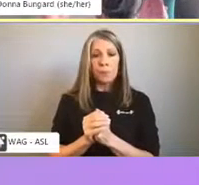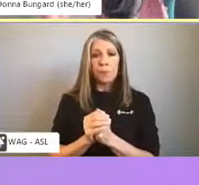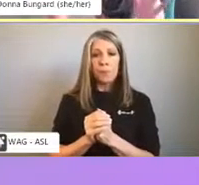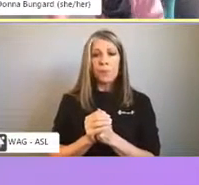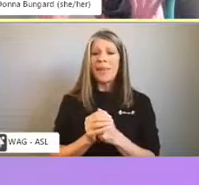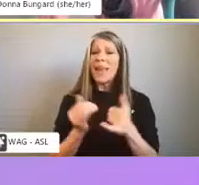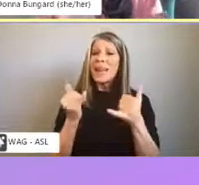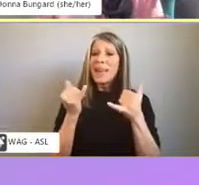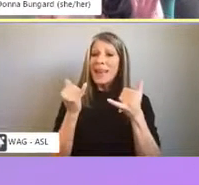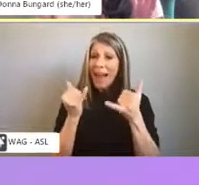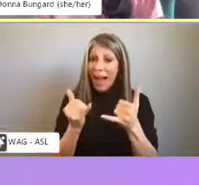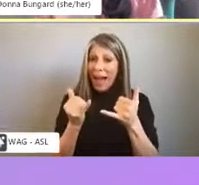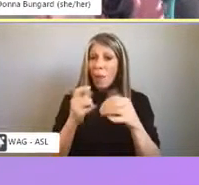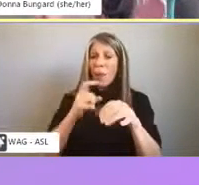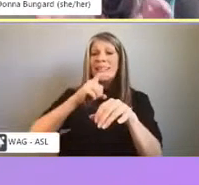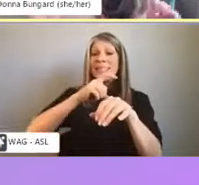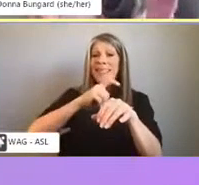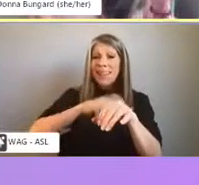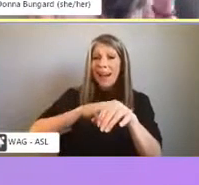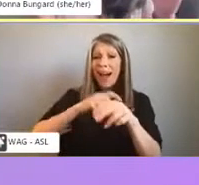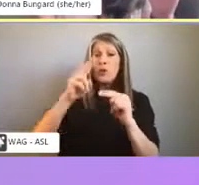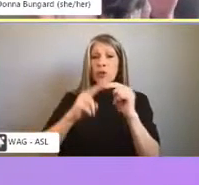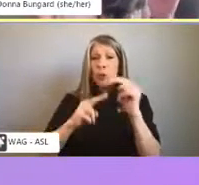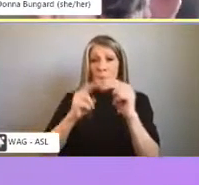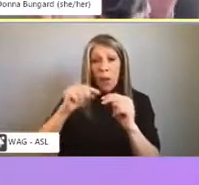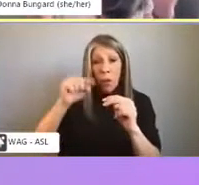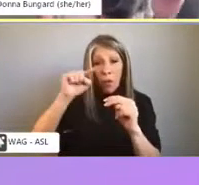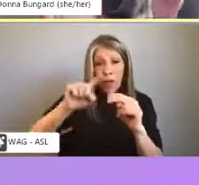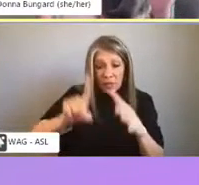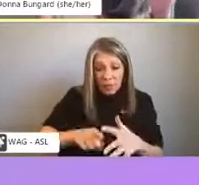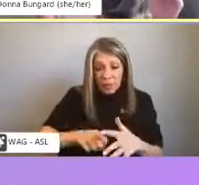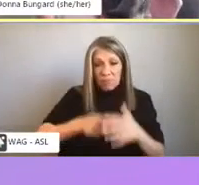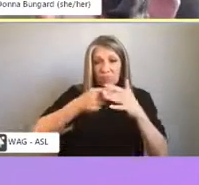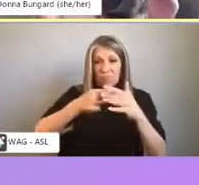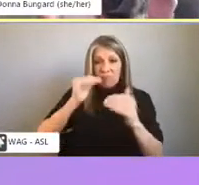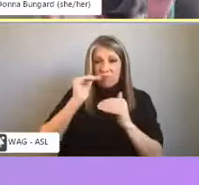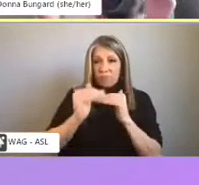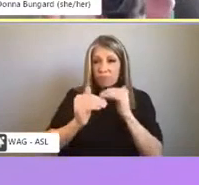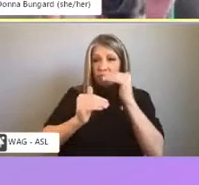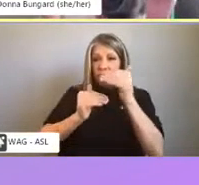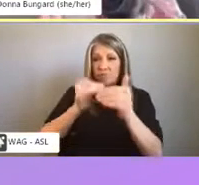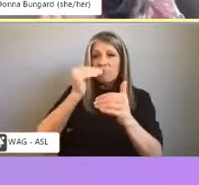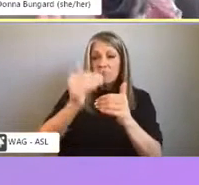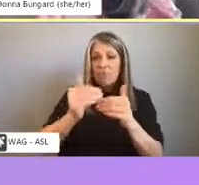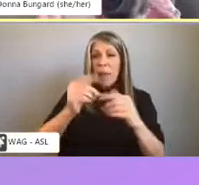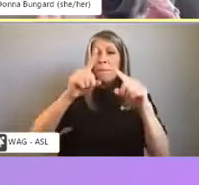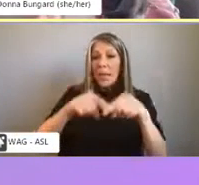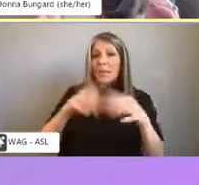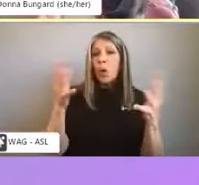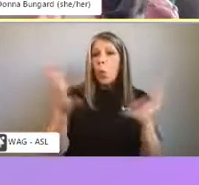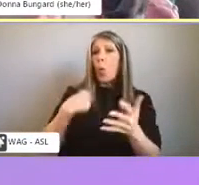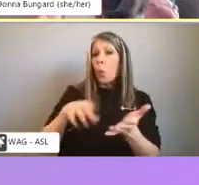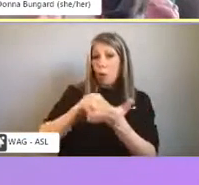And now it's time to build this from the ground up based on those pillars, based on what we're